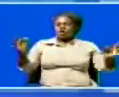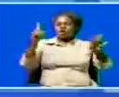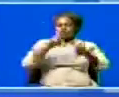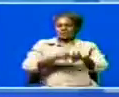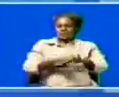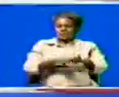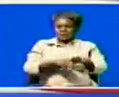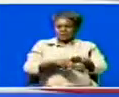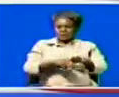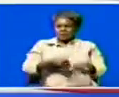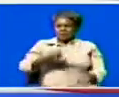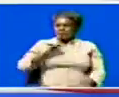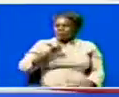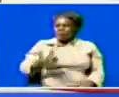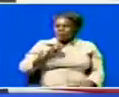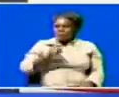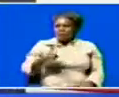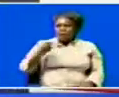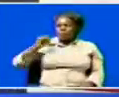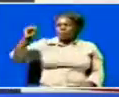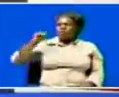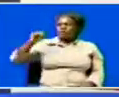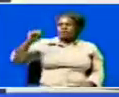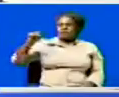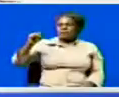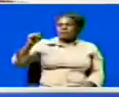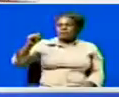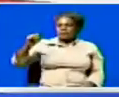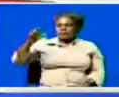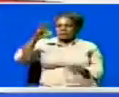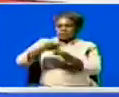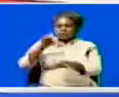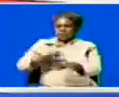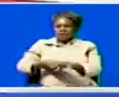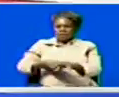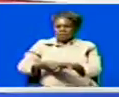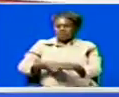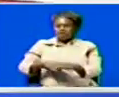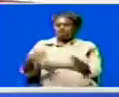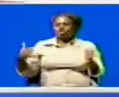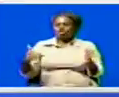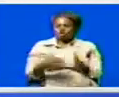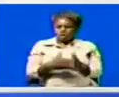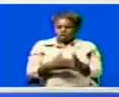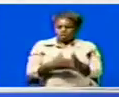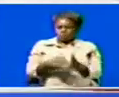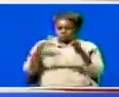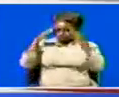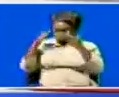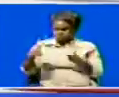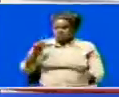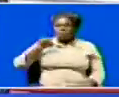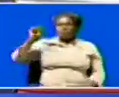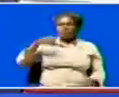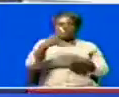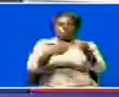is very much dictated by the politics, right? So when we're in an election year, everything comes to a halt and we observe the political process,